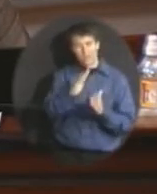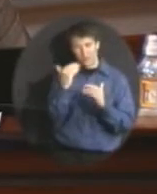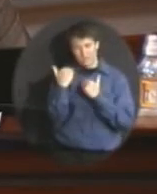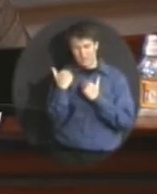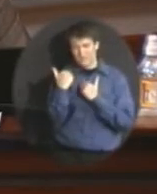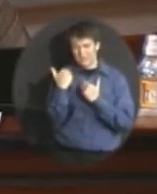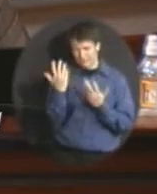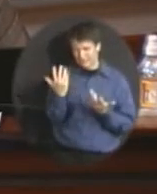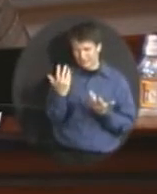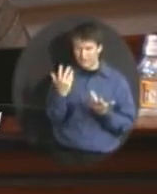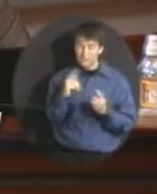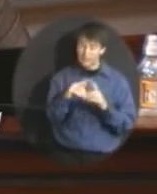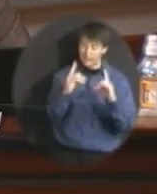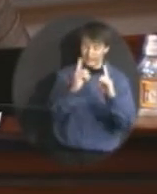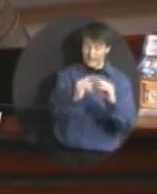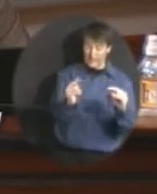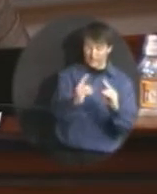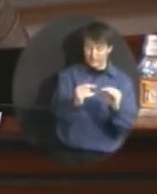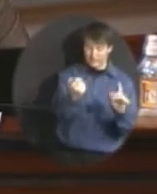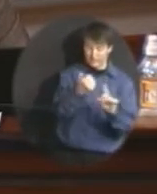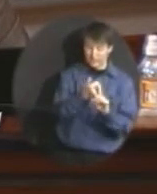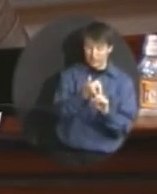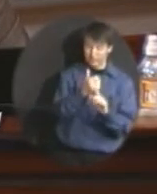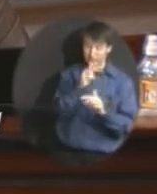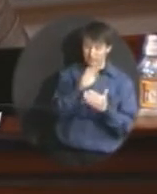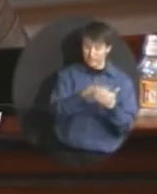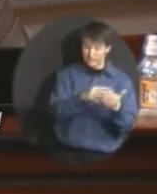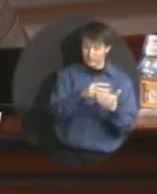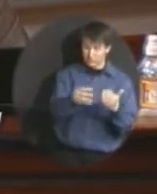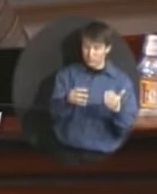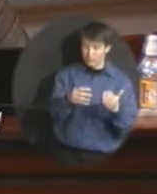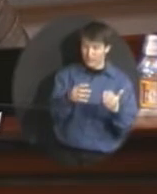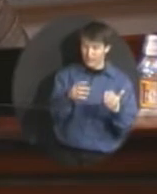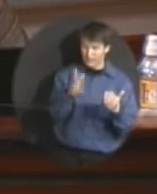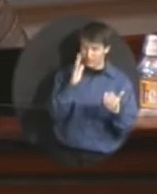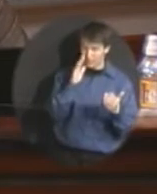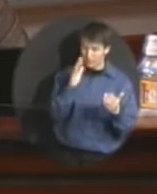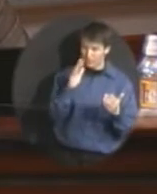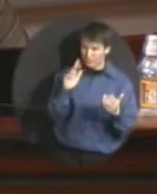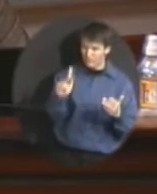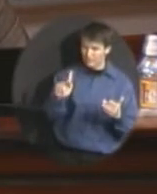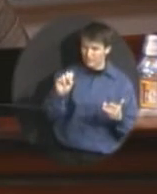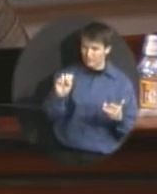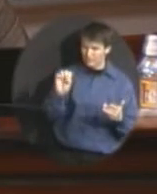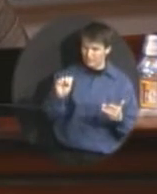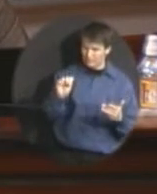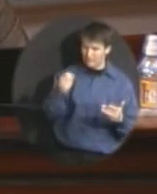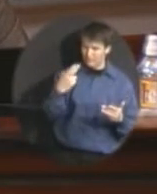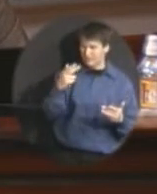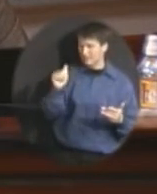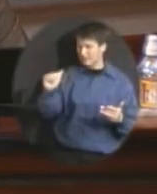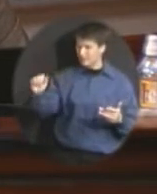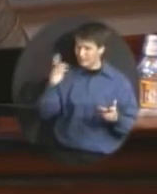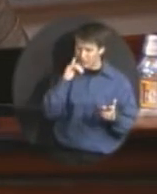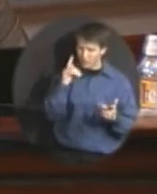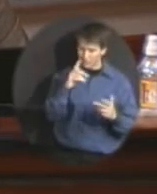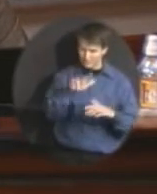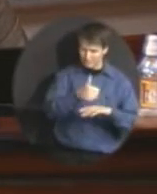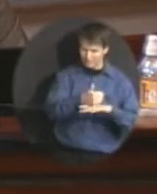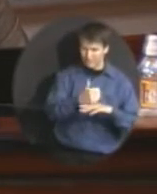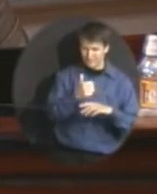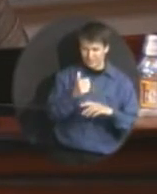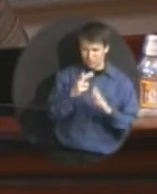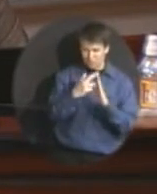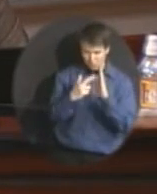responsibility. But the camps are scheduled by Kansas State High School Activity Association and regulated to be in the summertime. It is